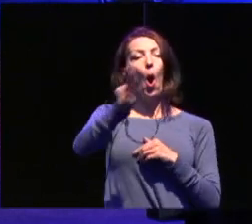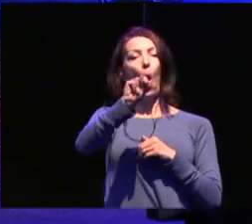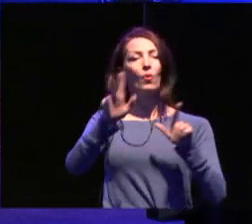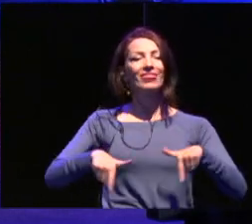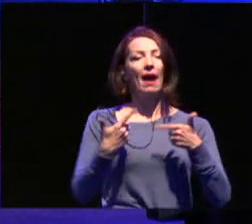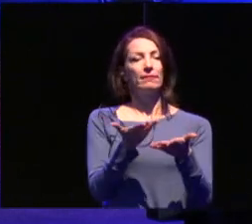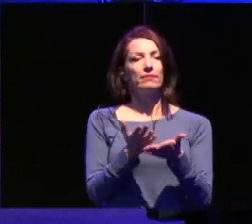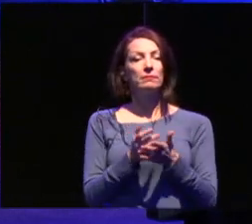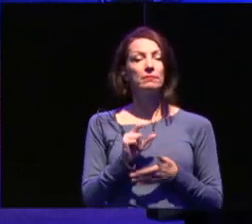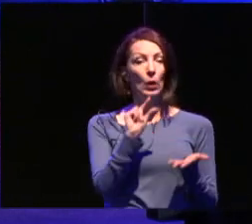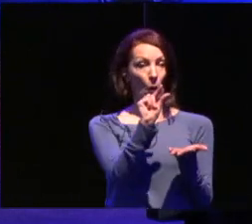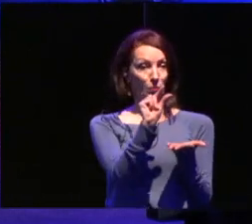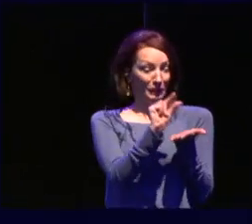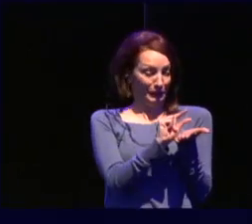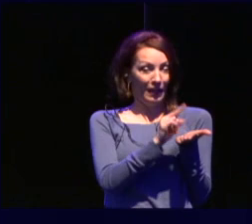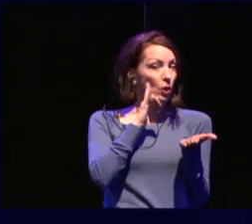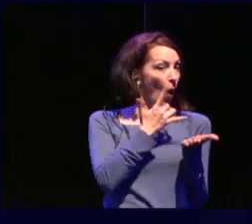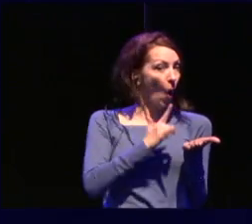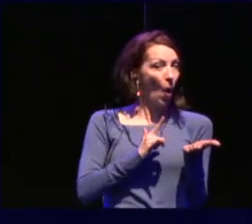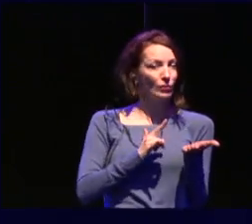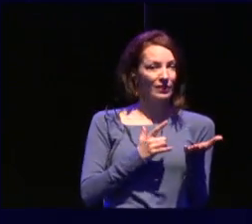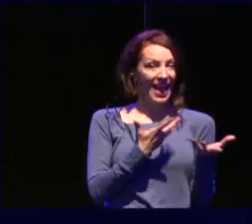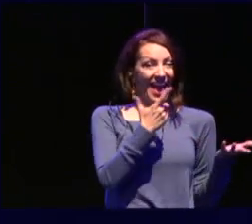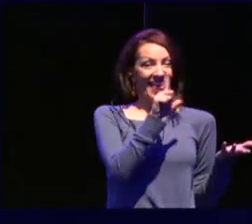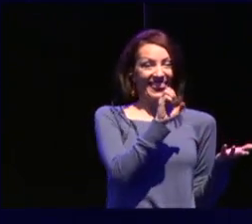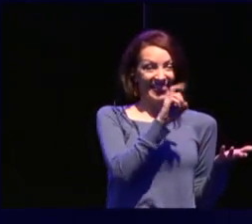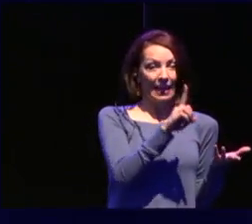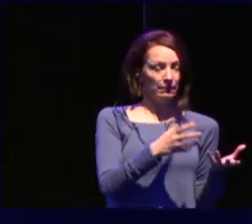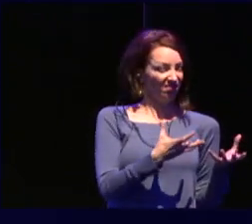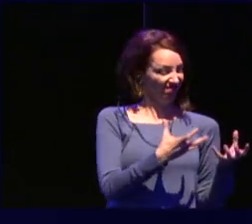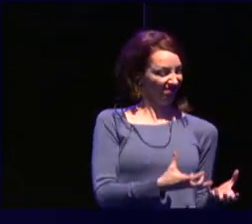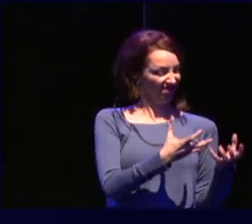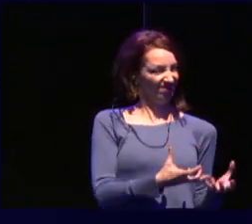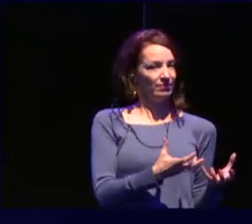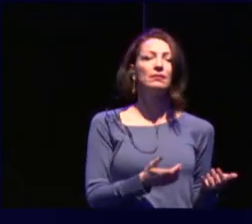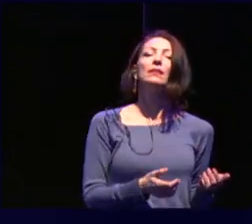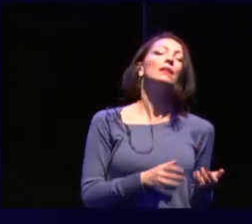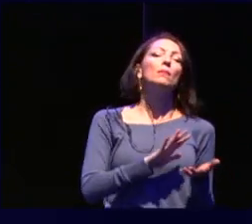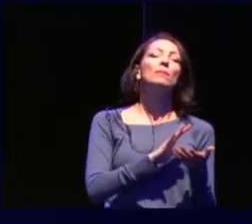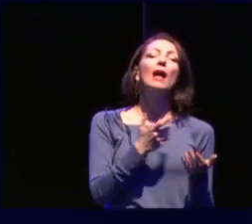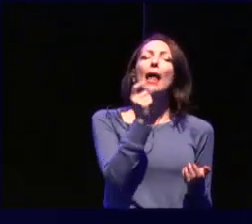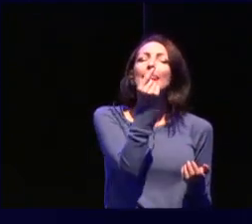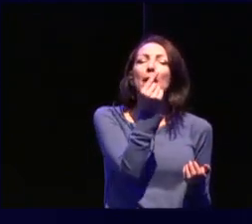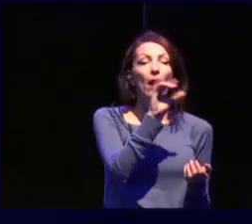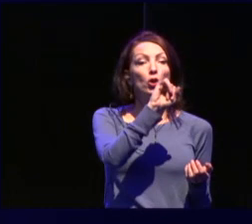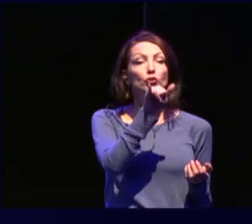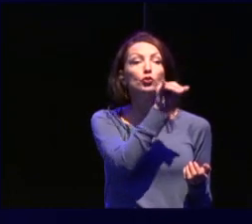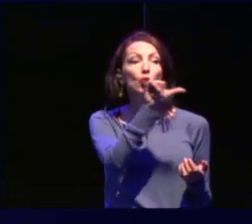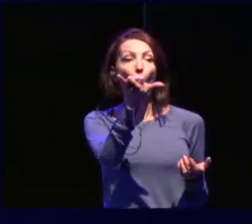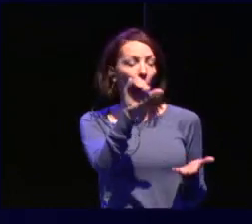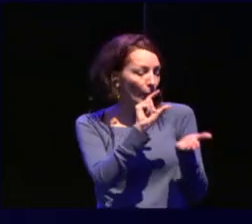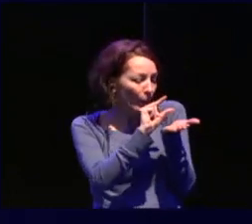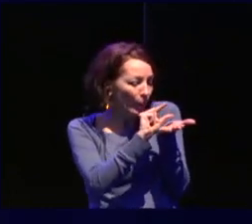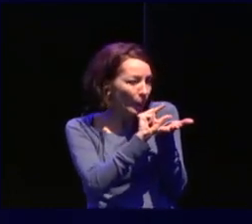You take a little bit of gold to turn lead to gold. You take what looks like a little bit of joy, a little bit of something to be grateful for, a